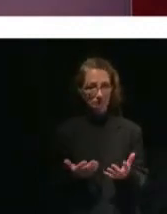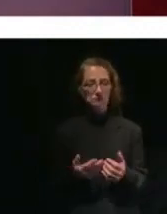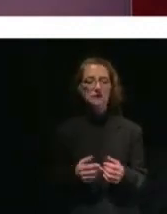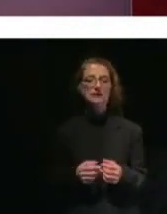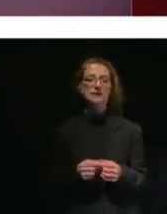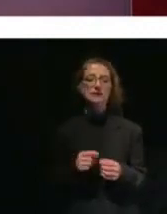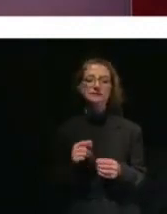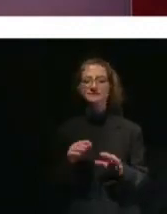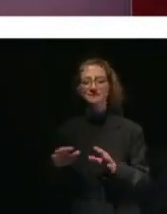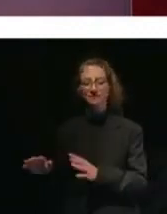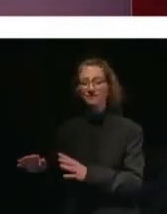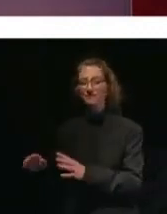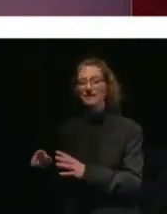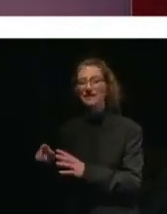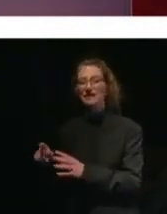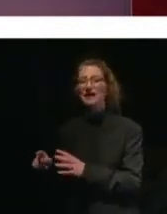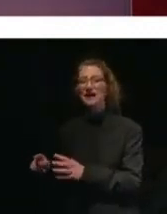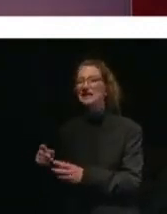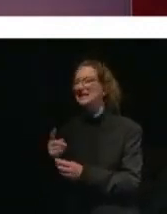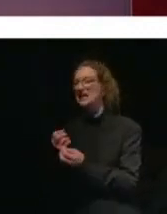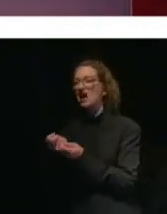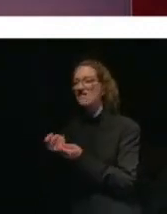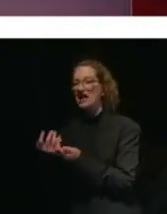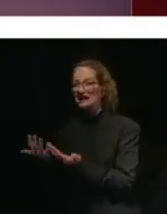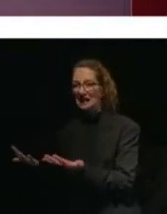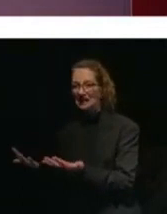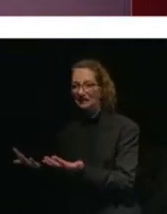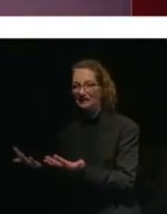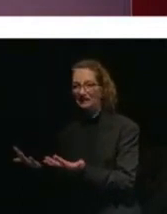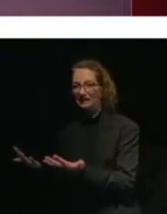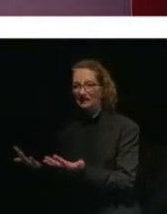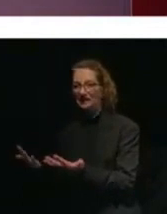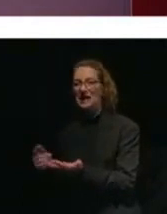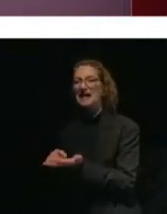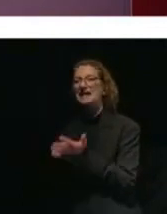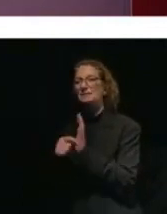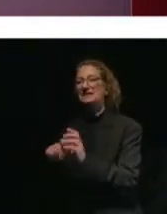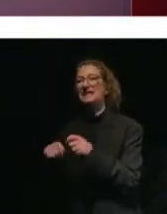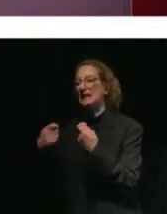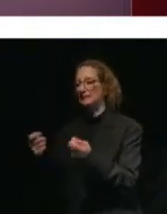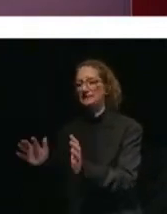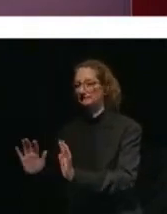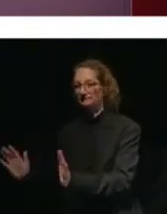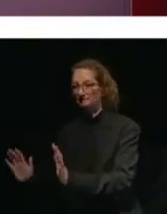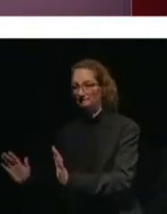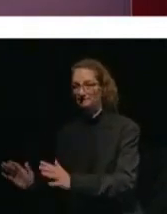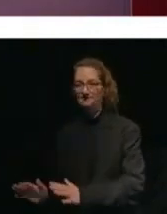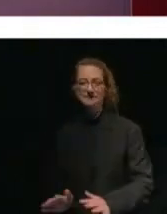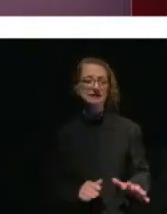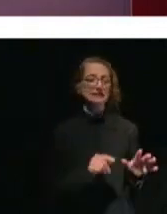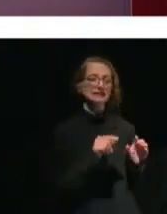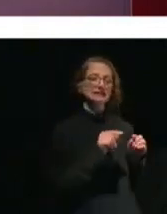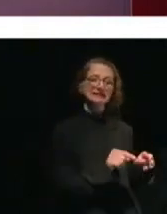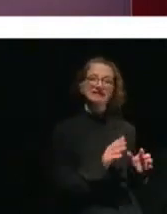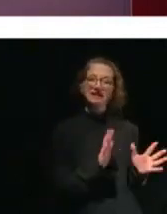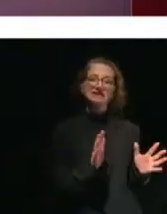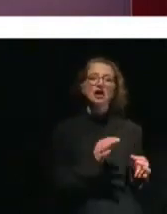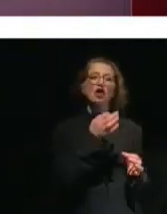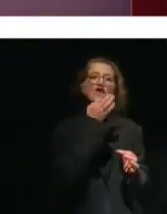The goal of the sampling wasn't about quantitative needs, like having representative numbers.